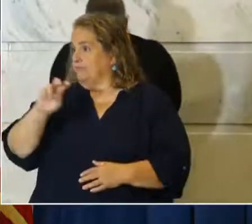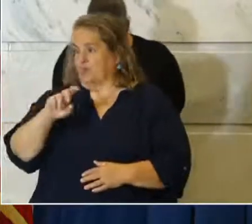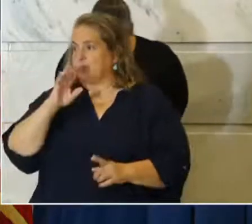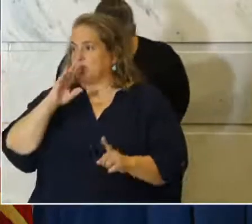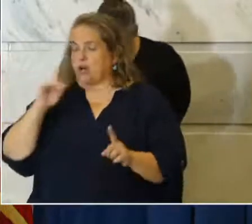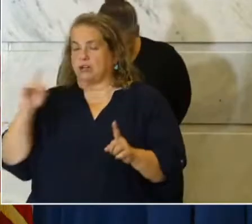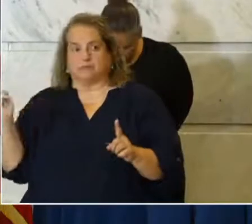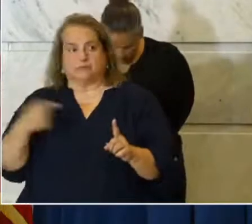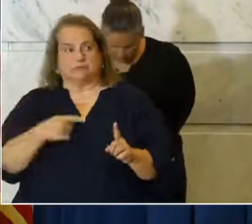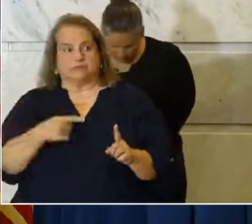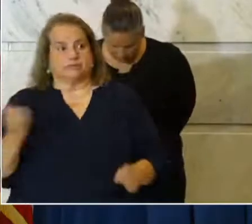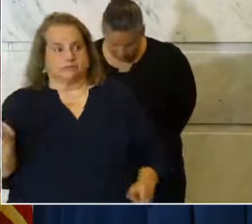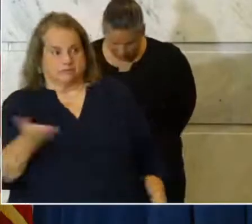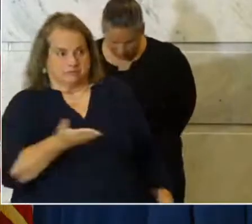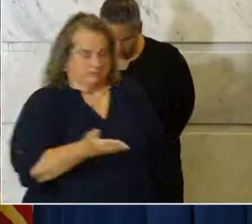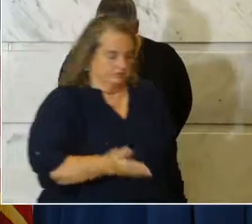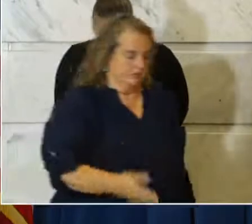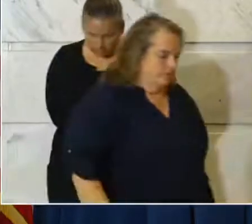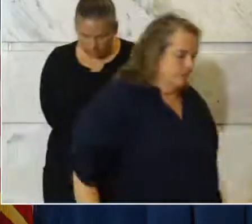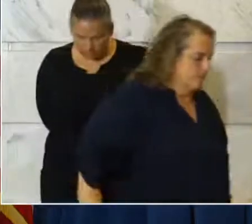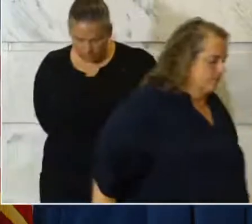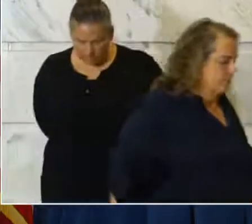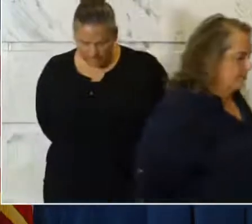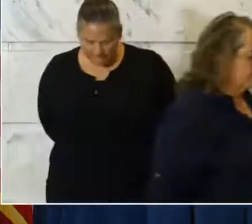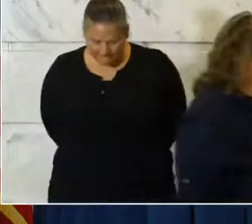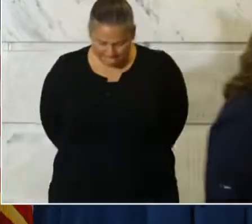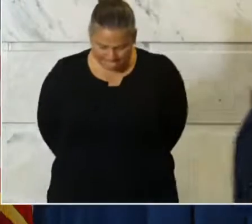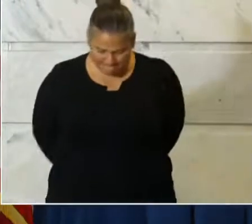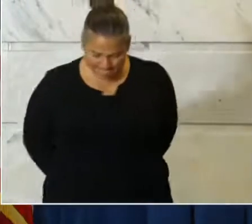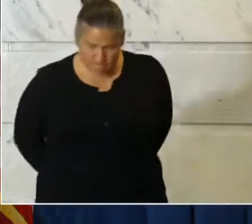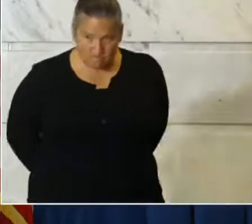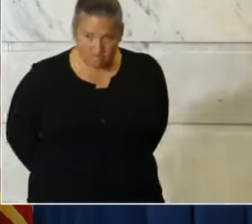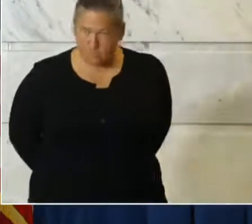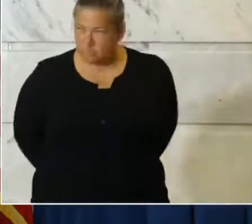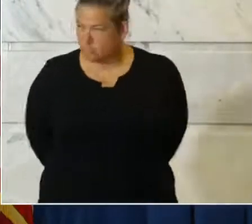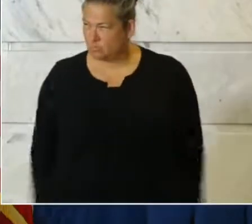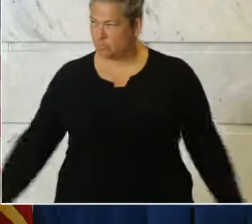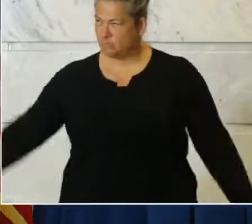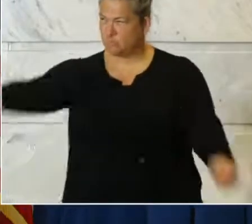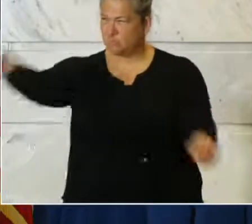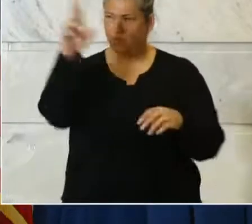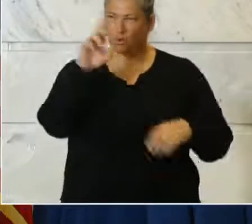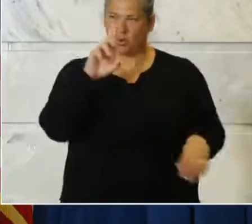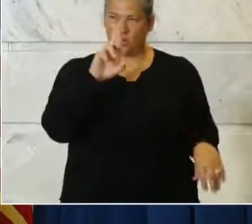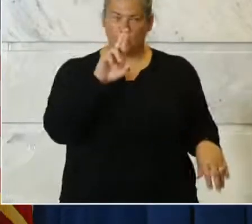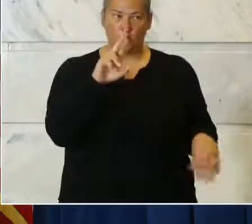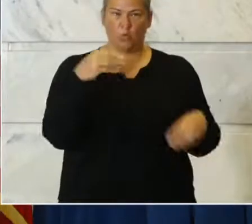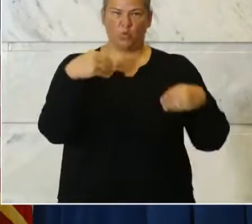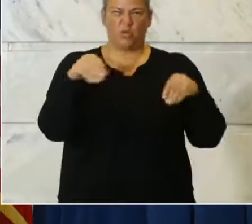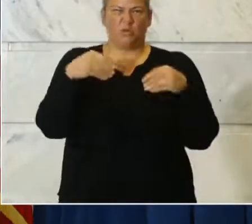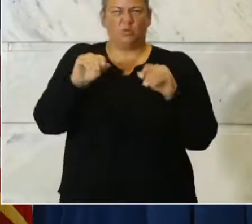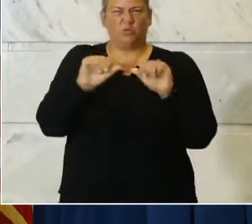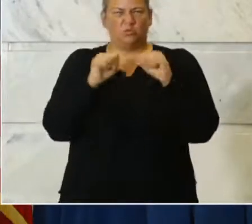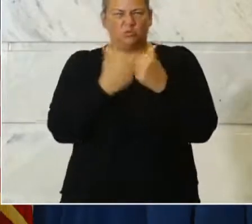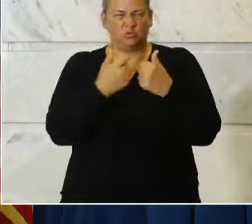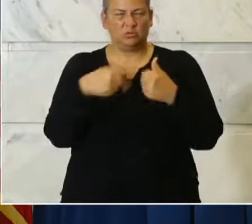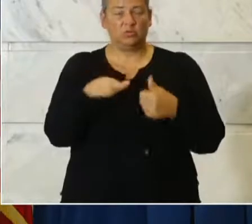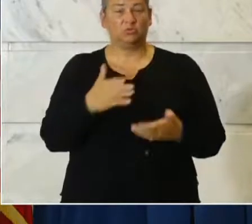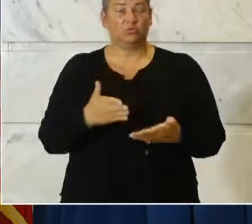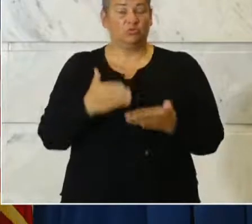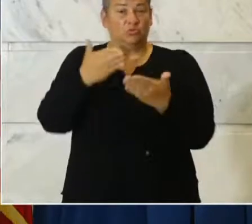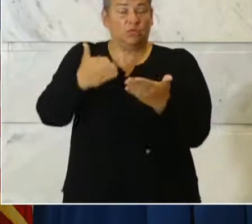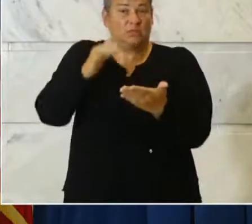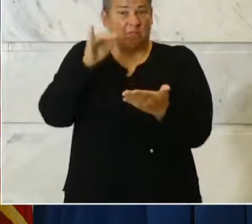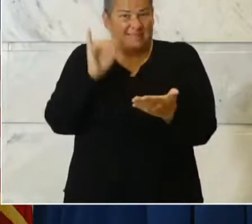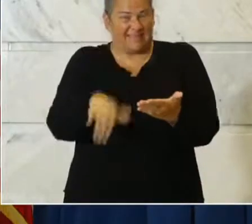through. Good to see it. The Retailers Association, their suggestion to do this,